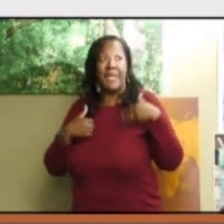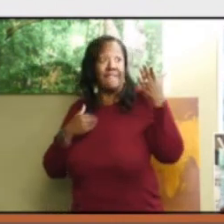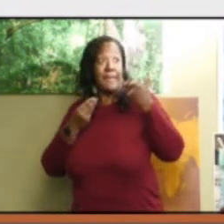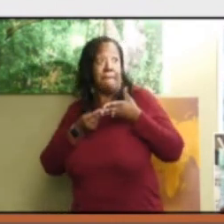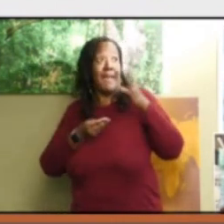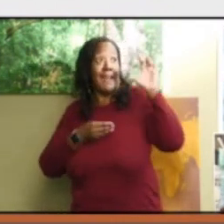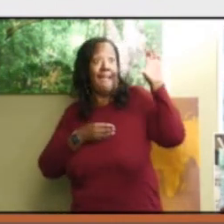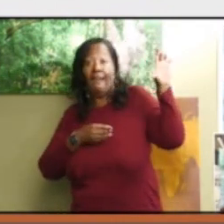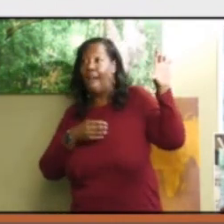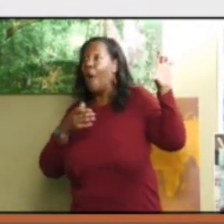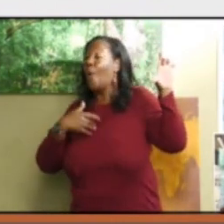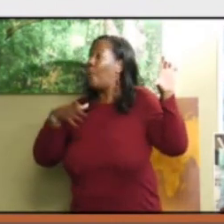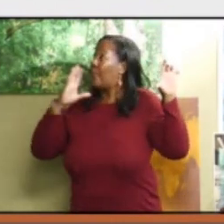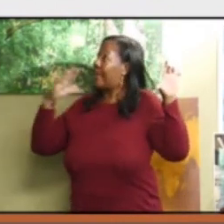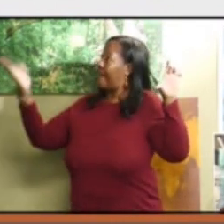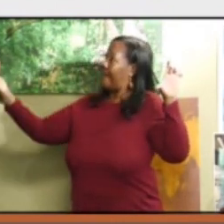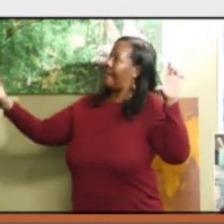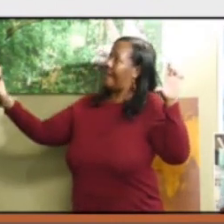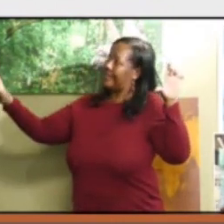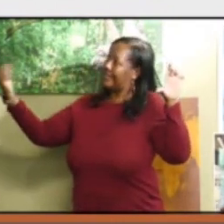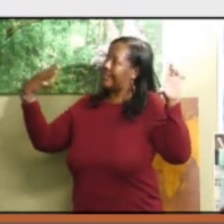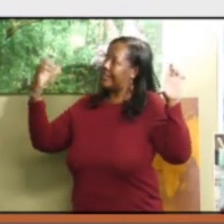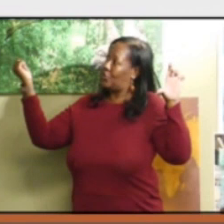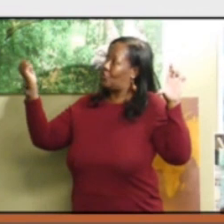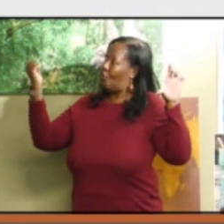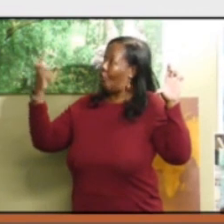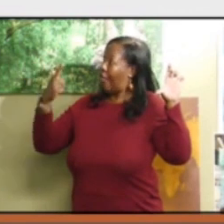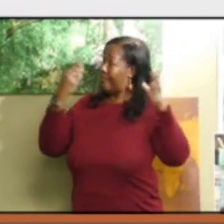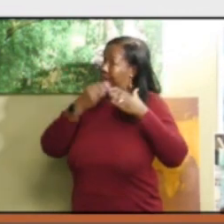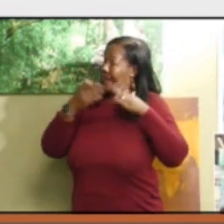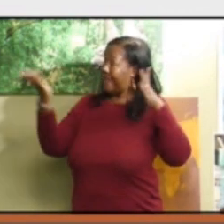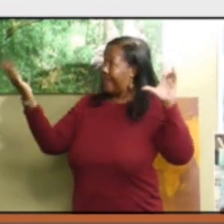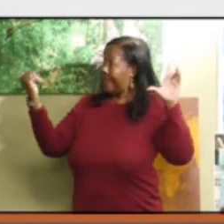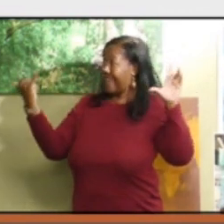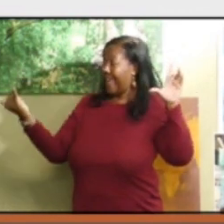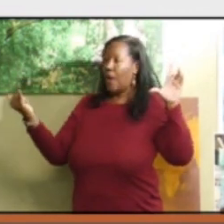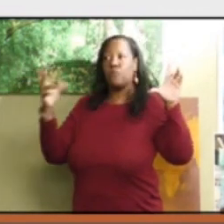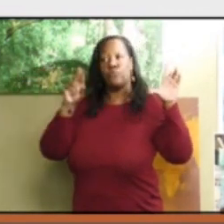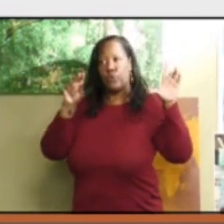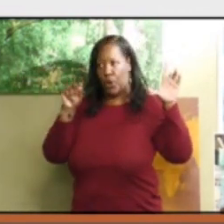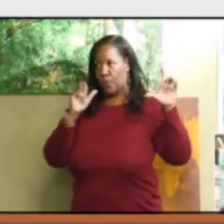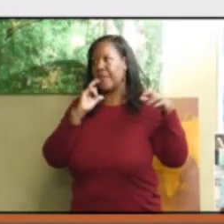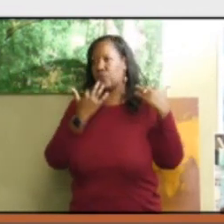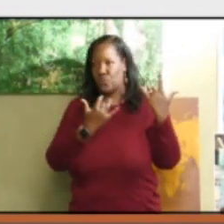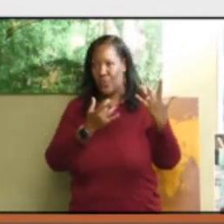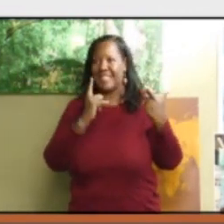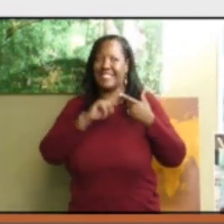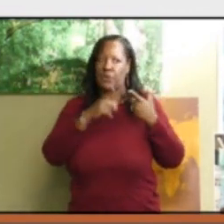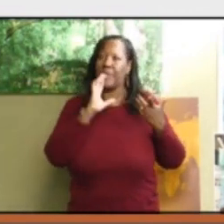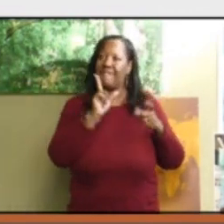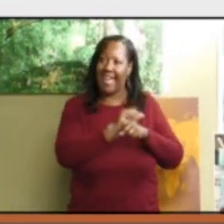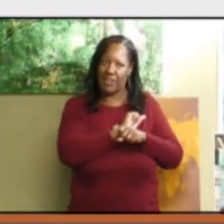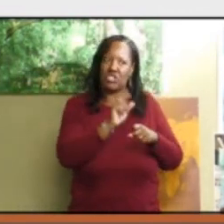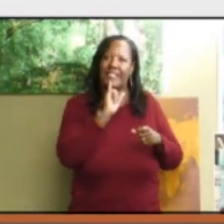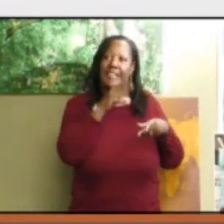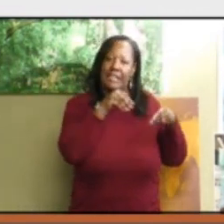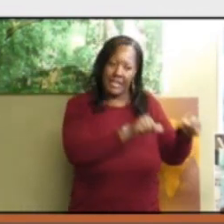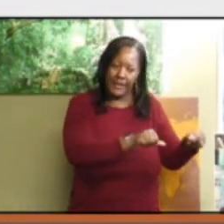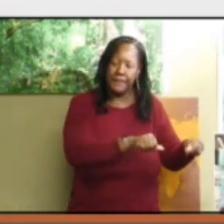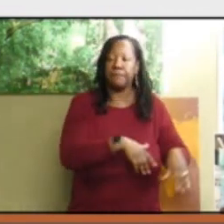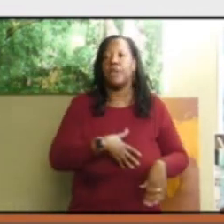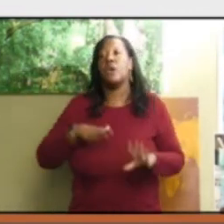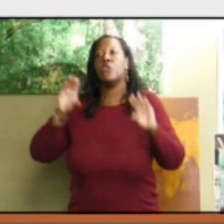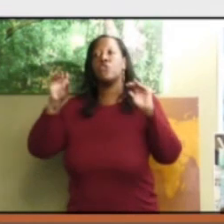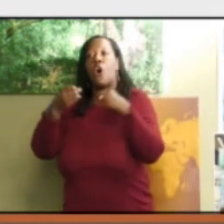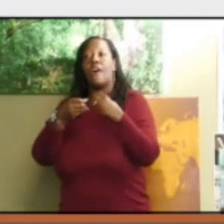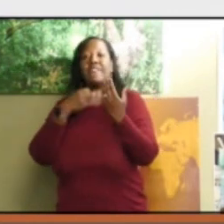we bill for all of it. It's just the costs that are incurred. And then our Office of Finance and Accounting collects the funds from